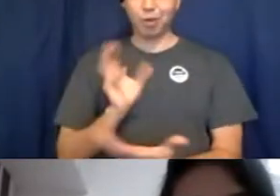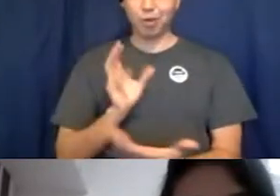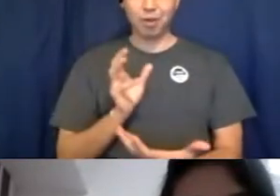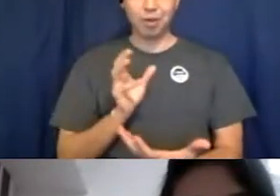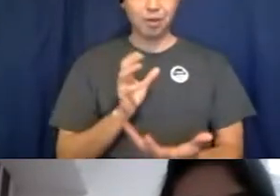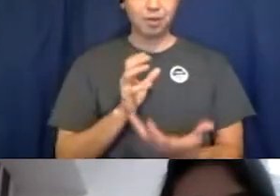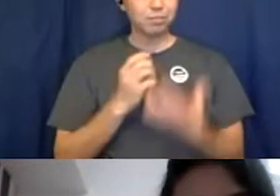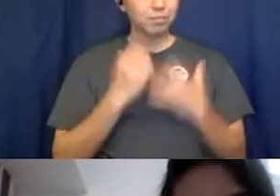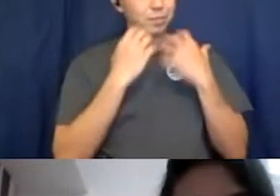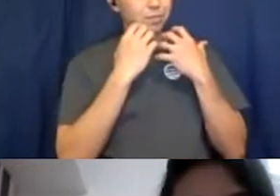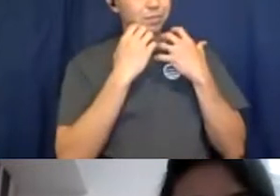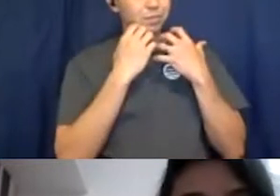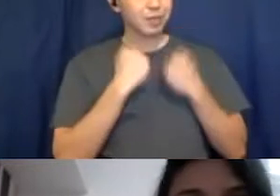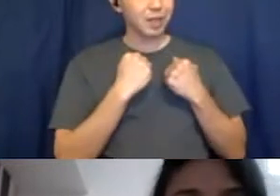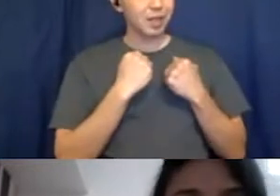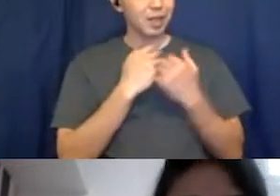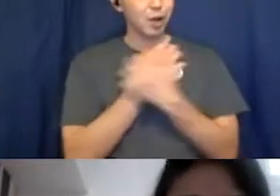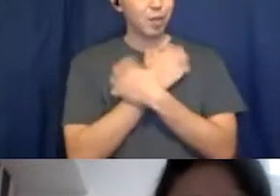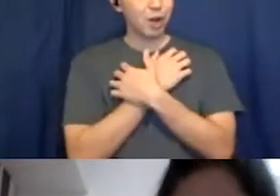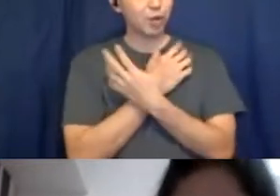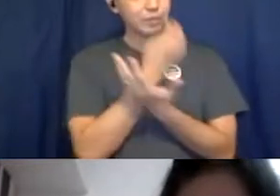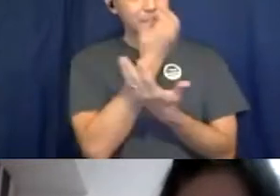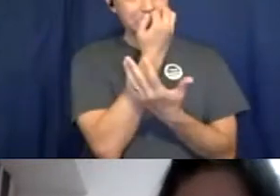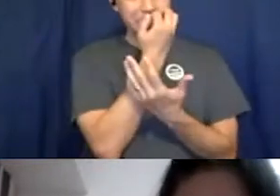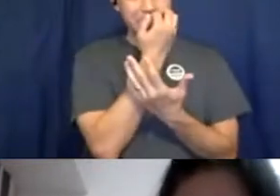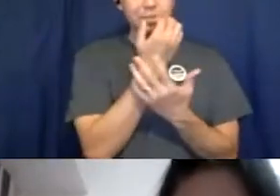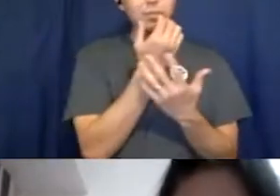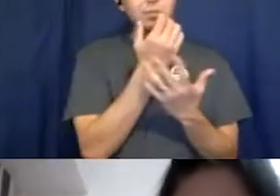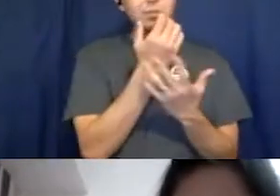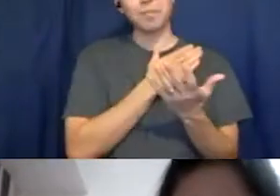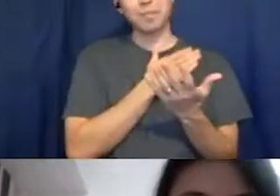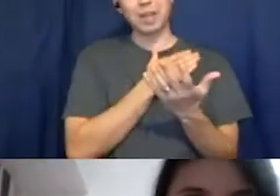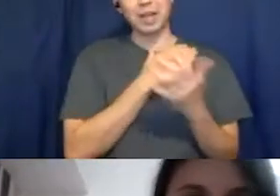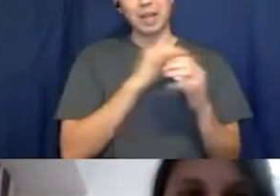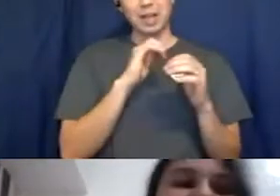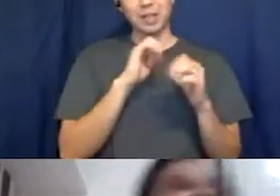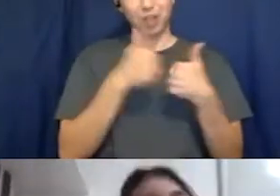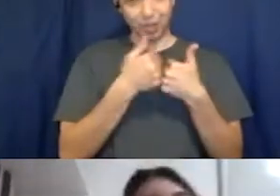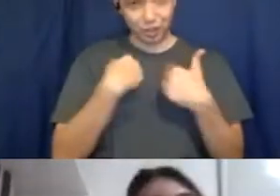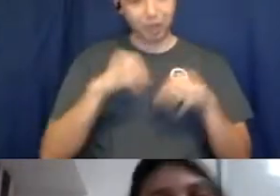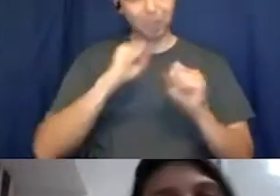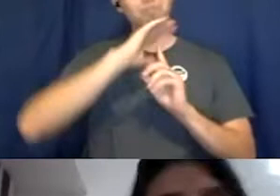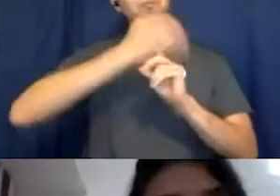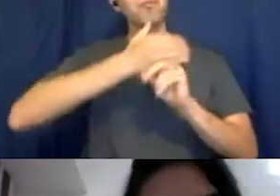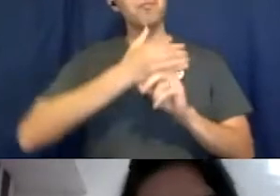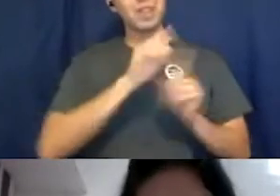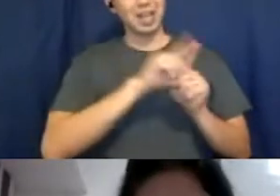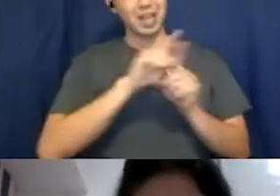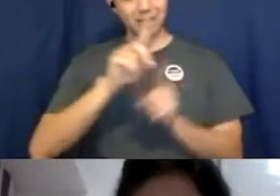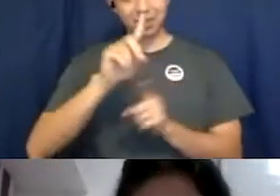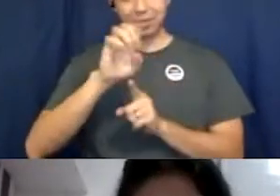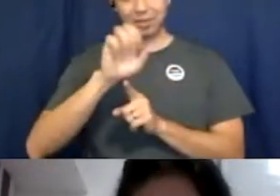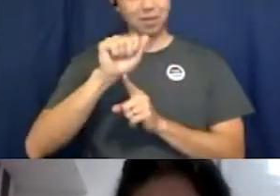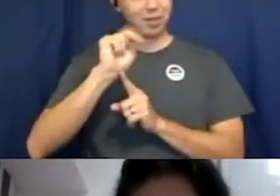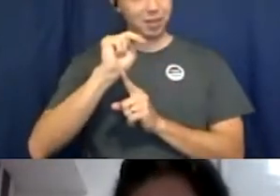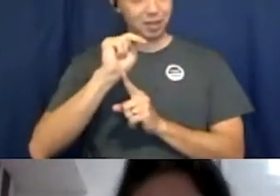Oh my God, that's so awesome. Okay. That's